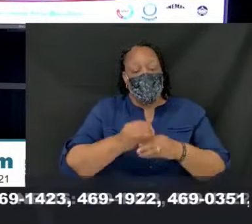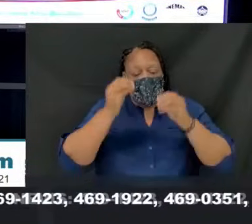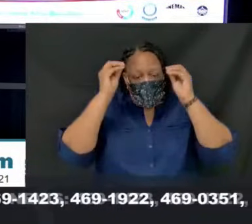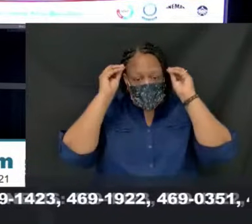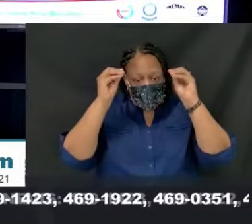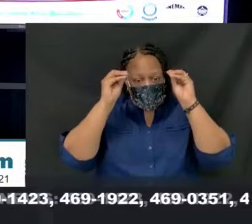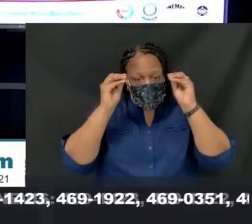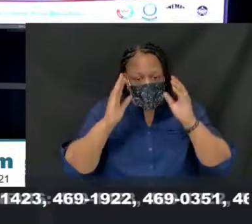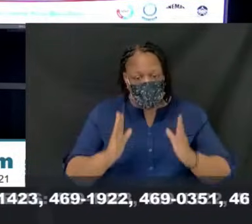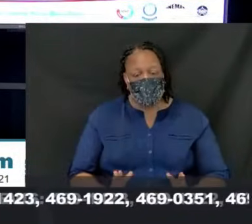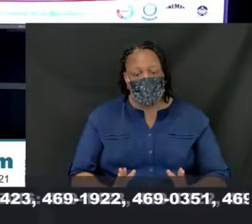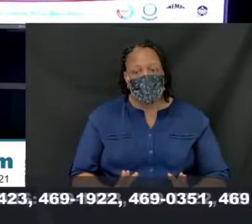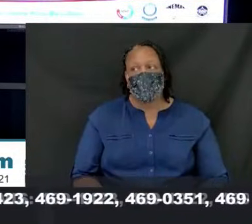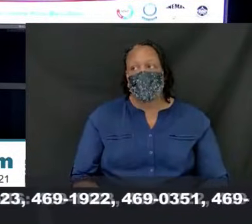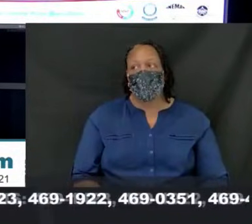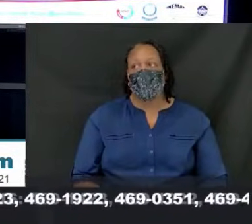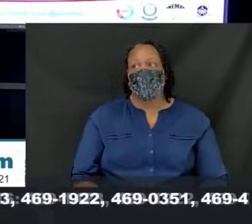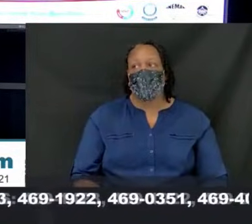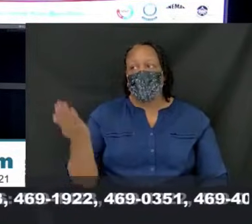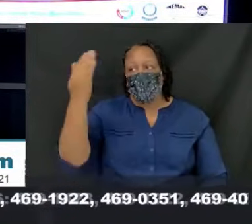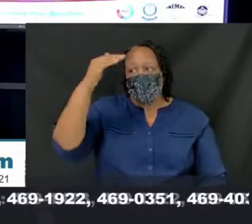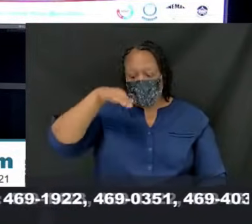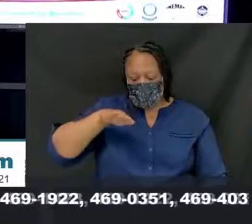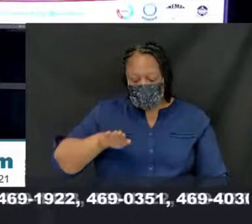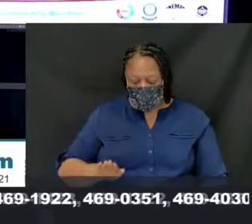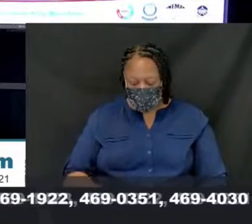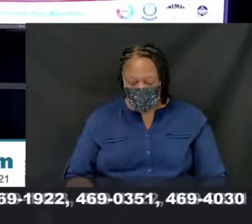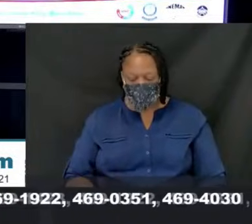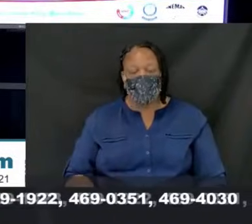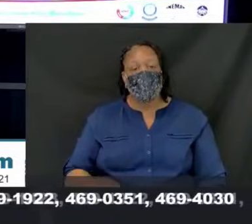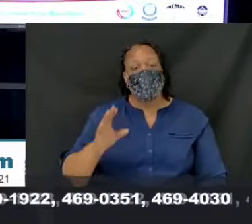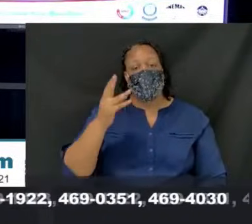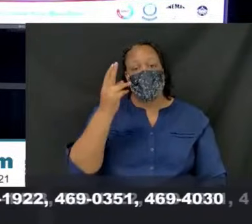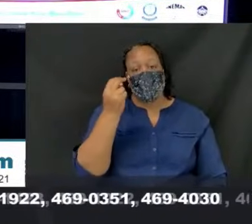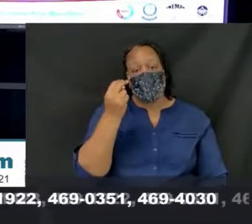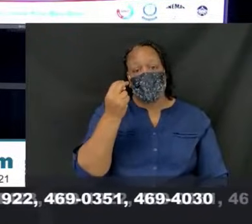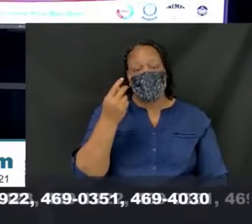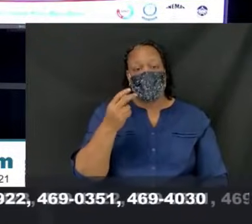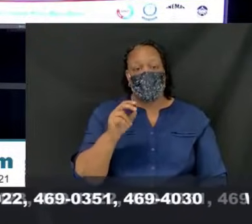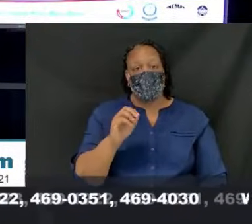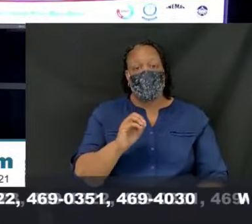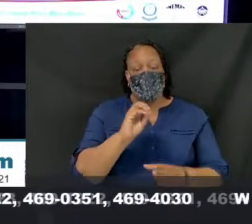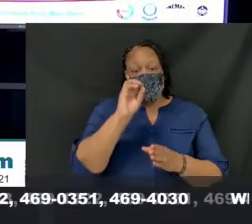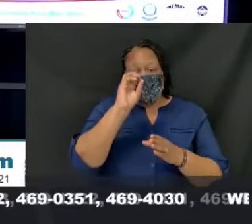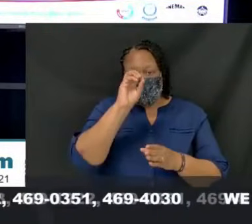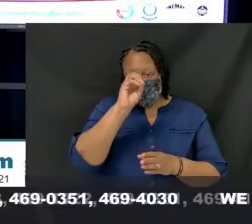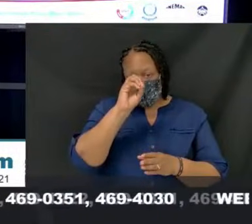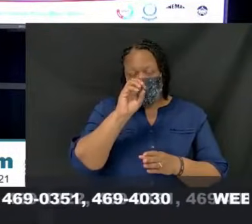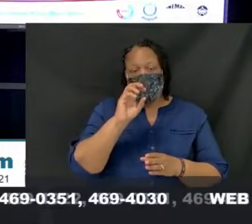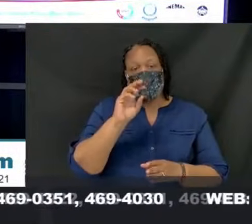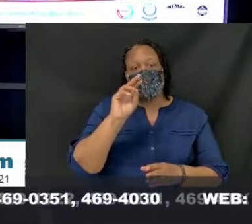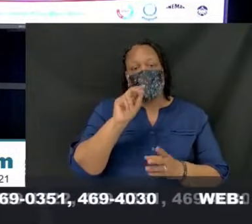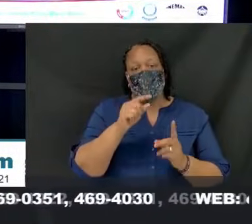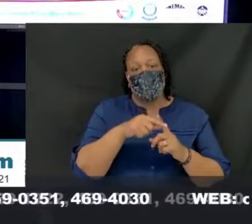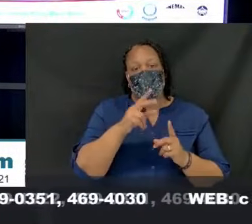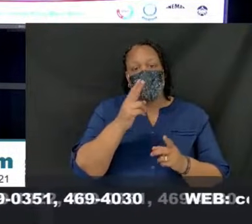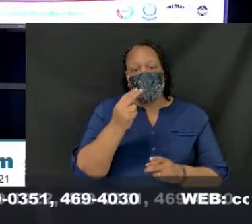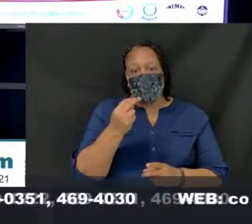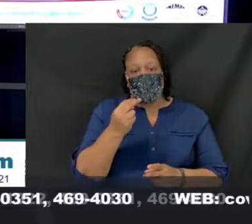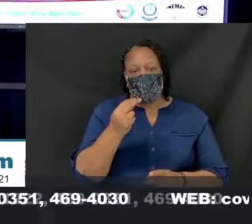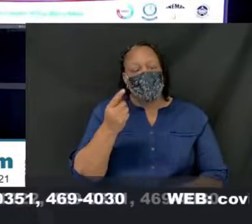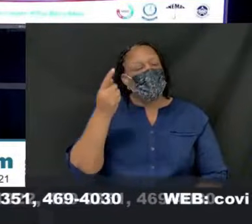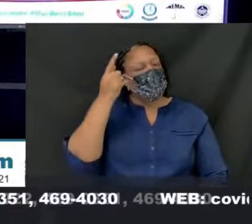children, especially children below the age of 12, we would think that they will take the moral high ground and get